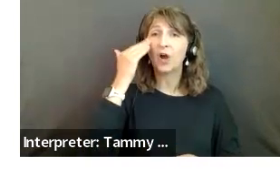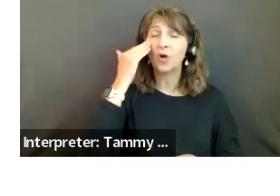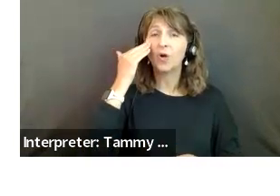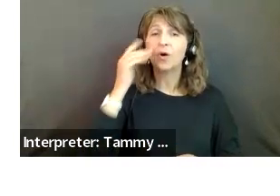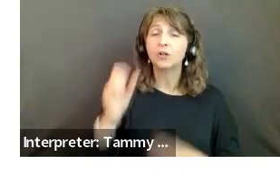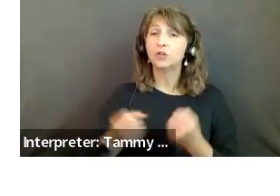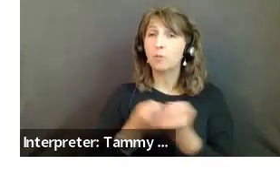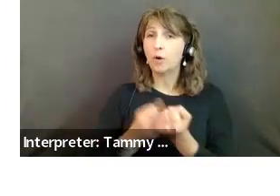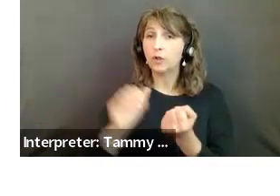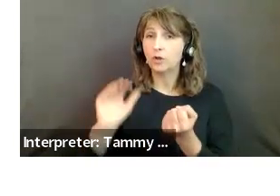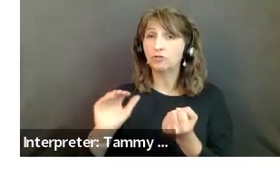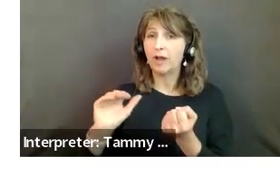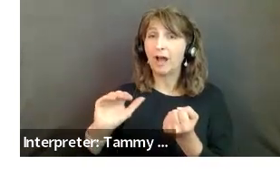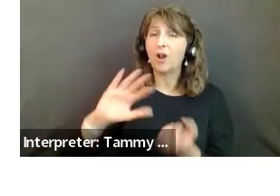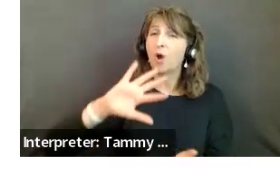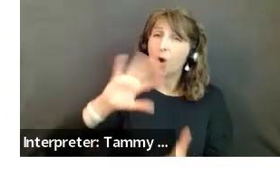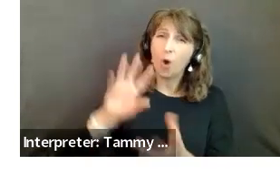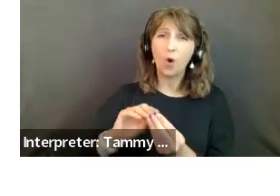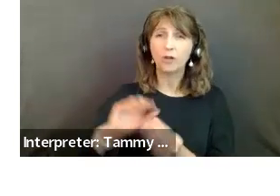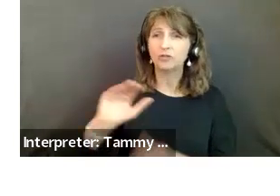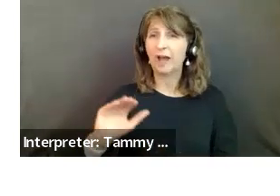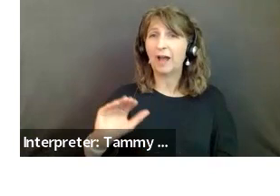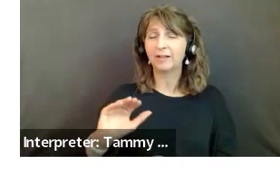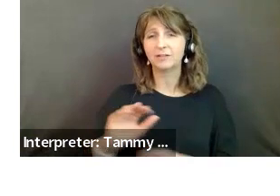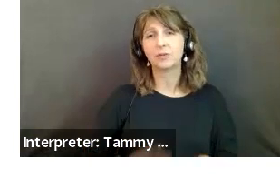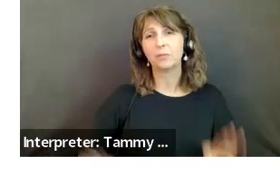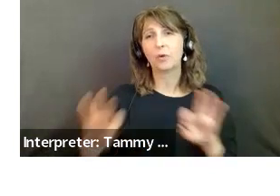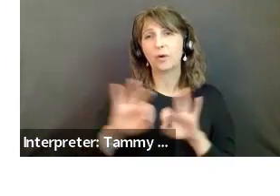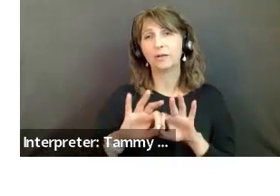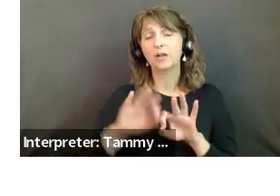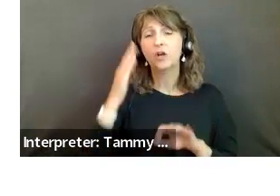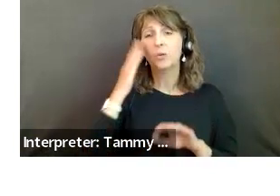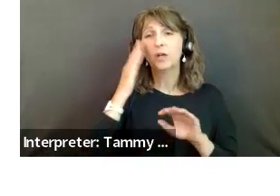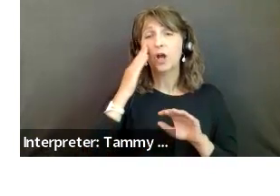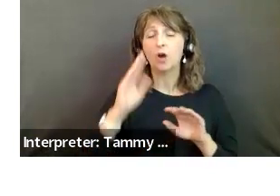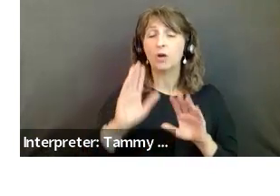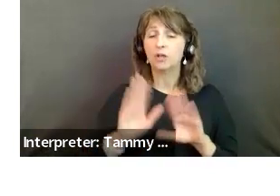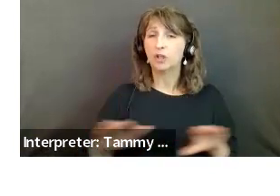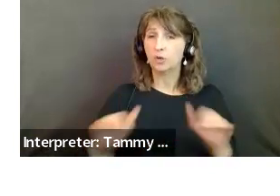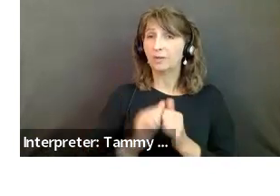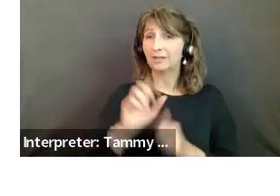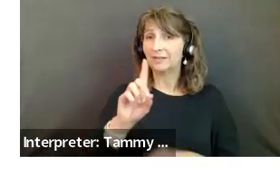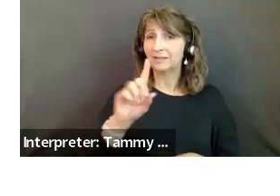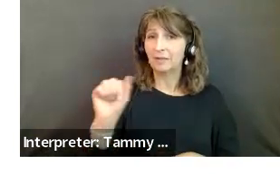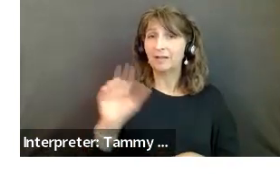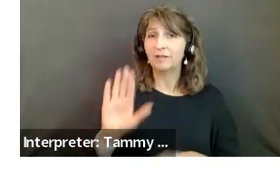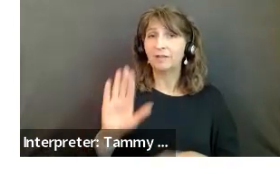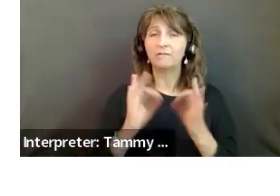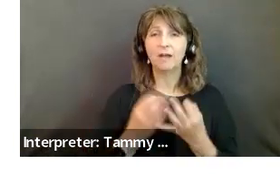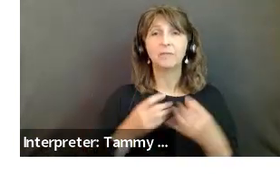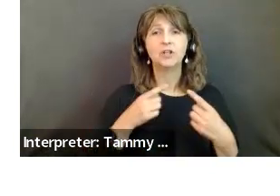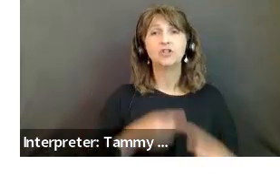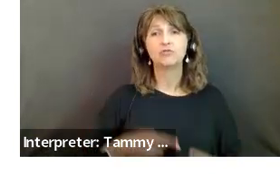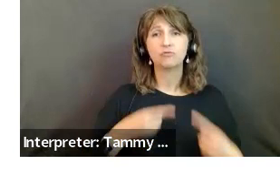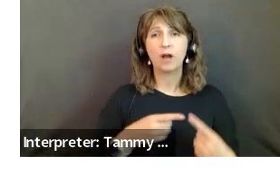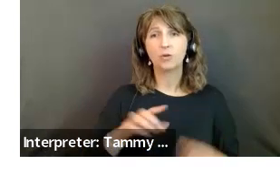child is very important. We know that families of children with disabilities struggle to find the supports that they need. And